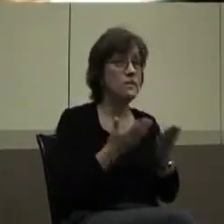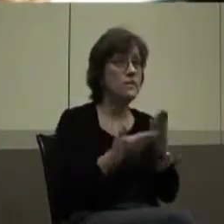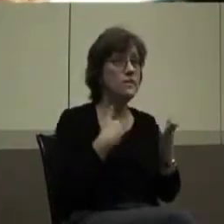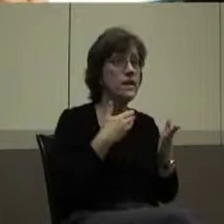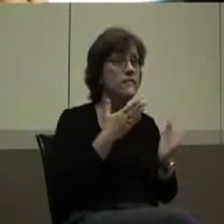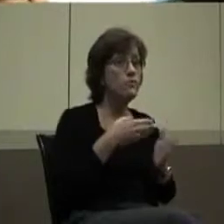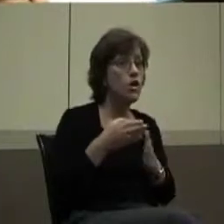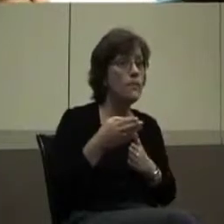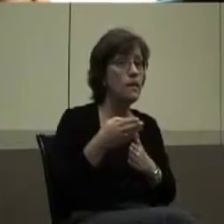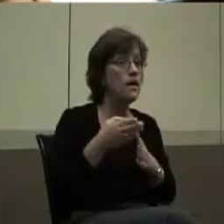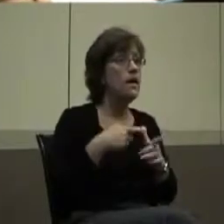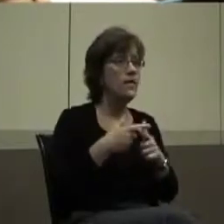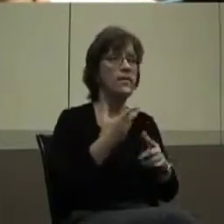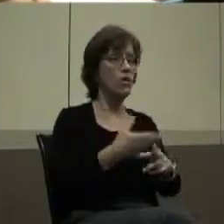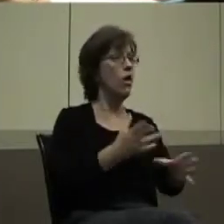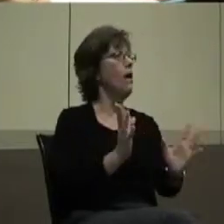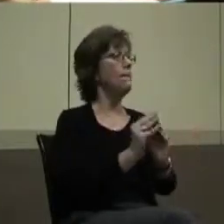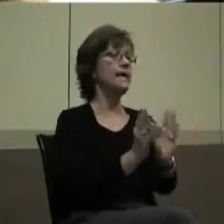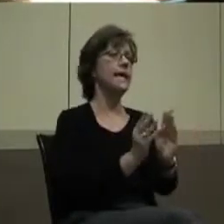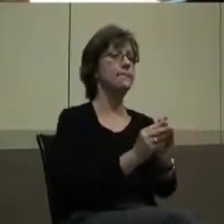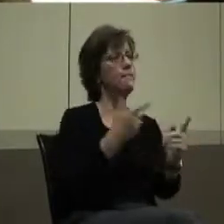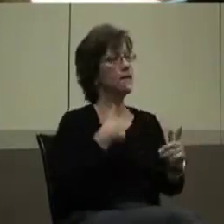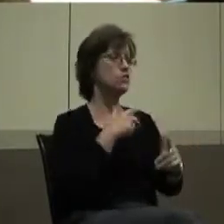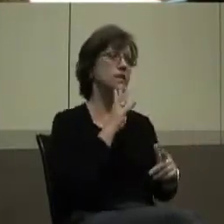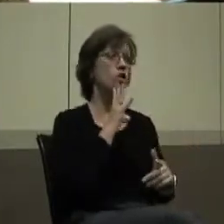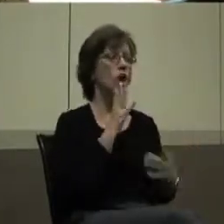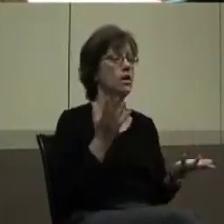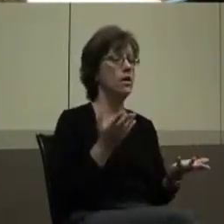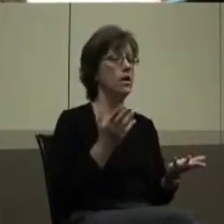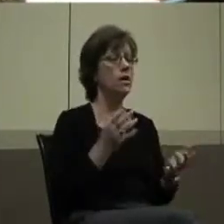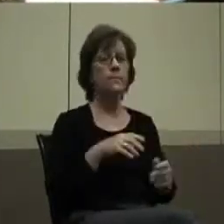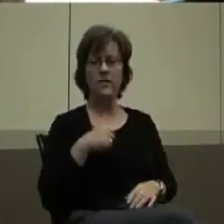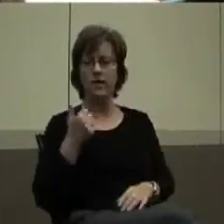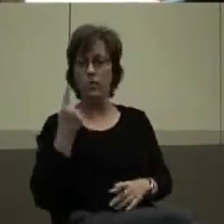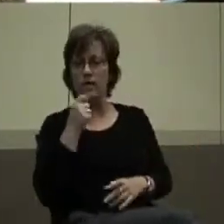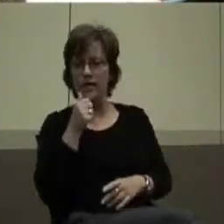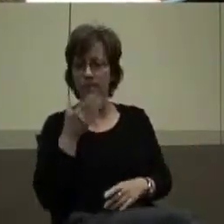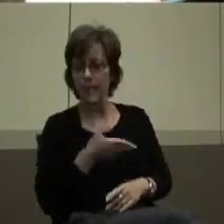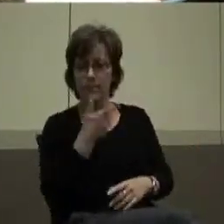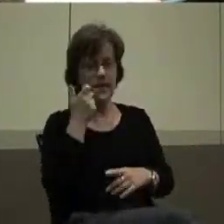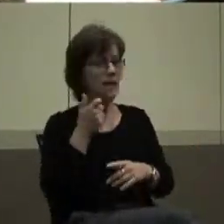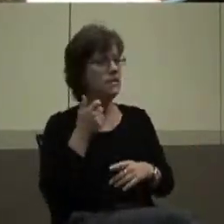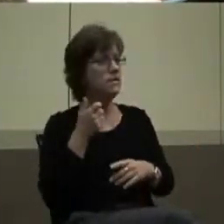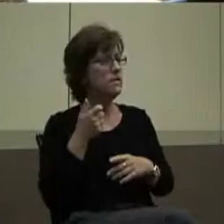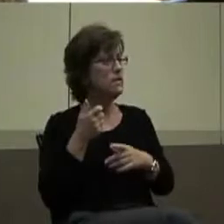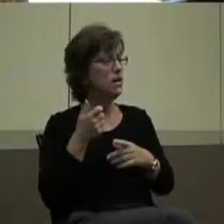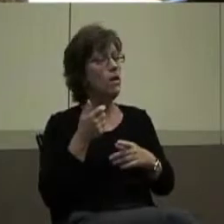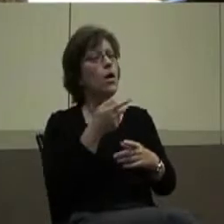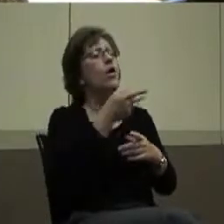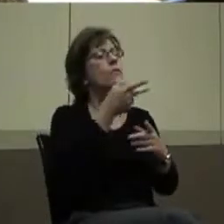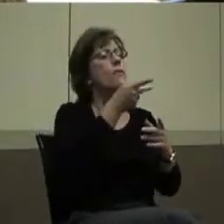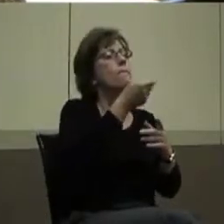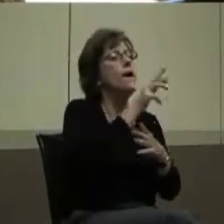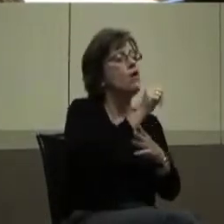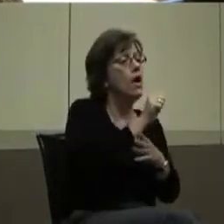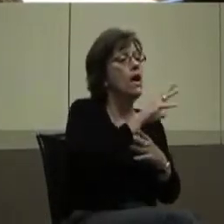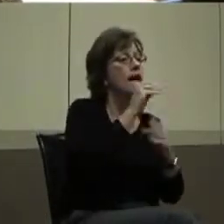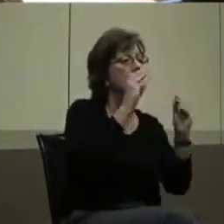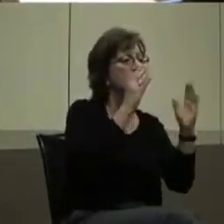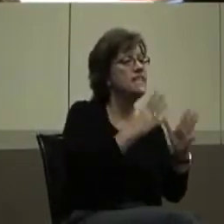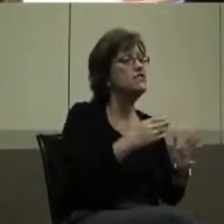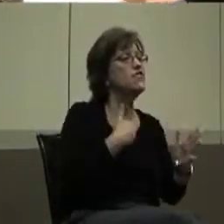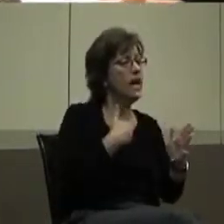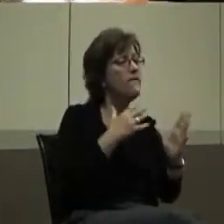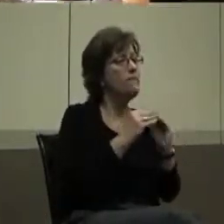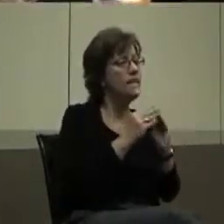prep, they call that a meeting because they're talking. Right. But the other one wasn't there because she was working with some other kid in another room.